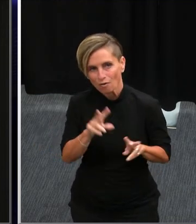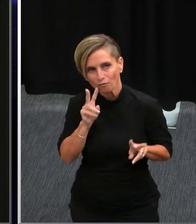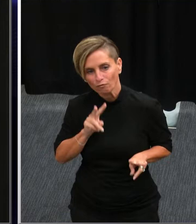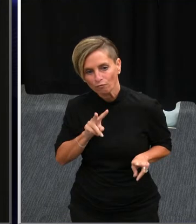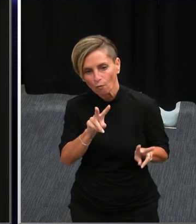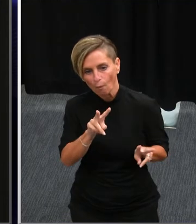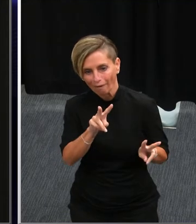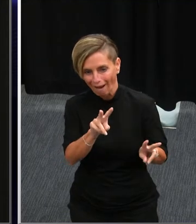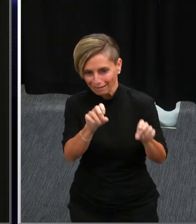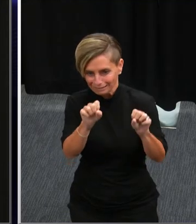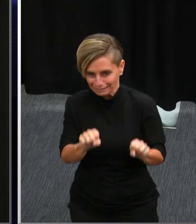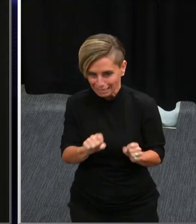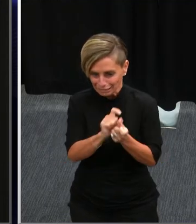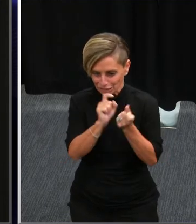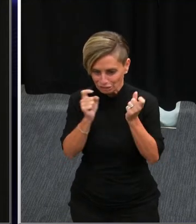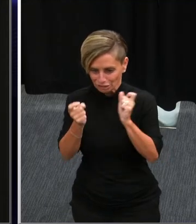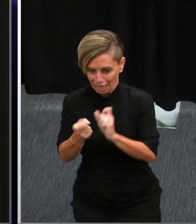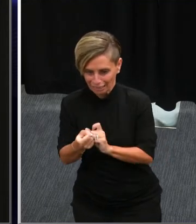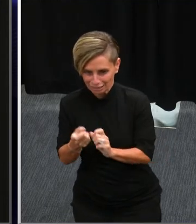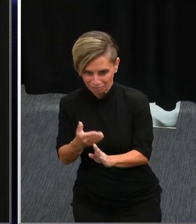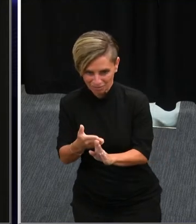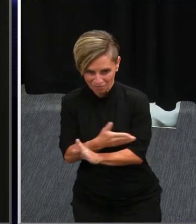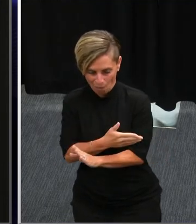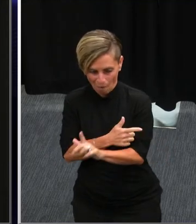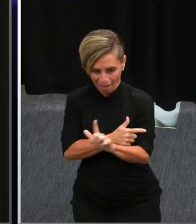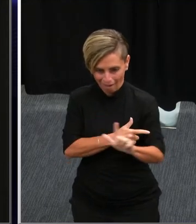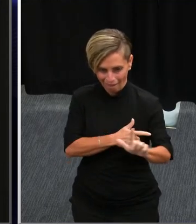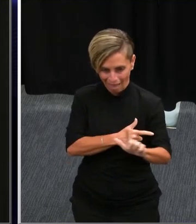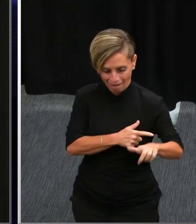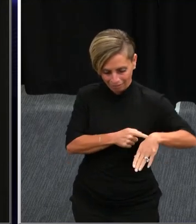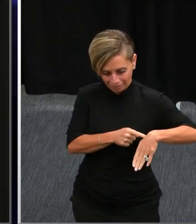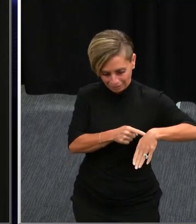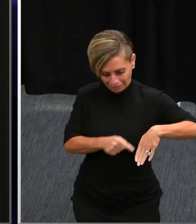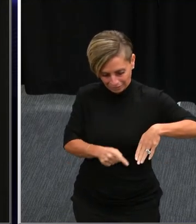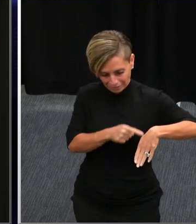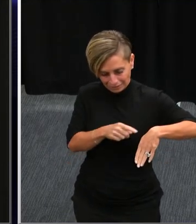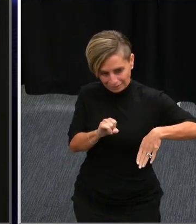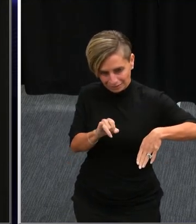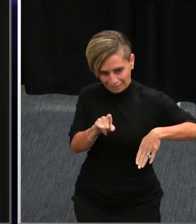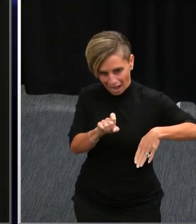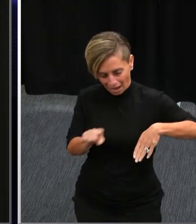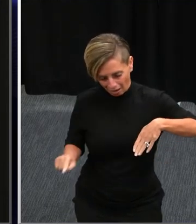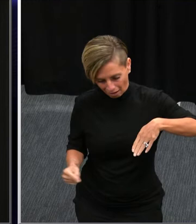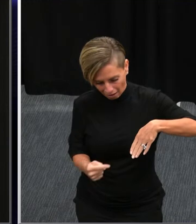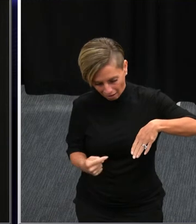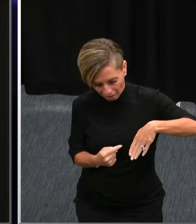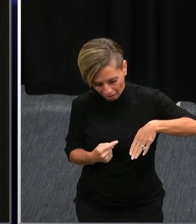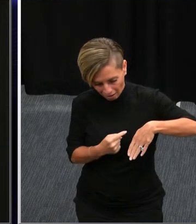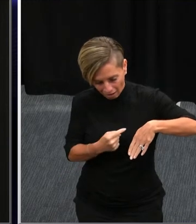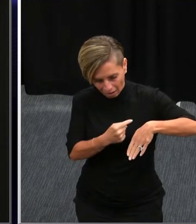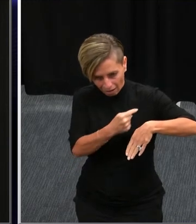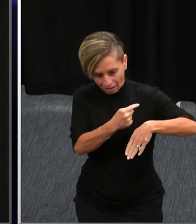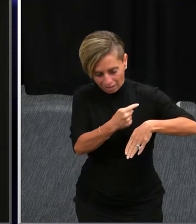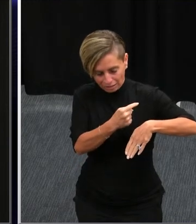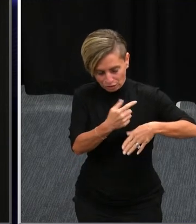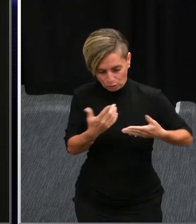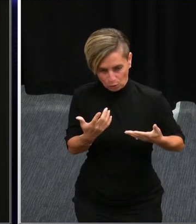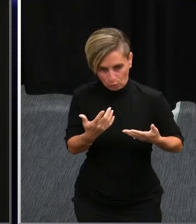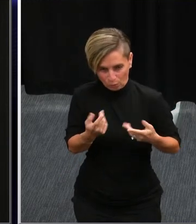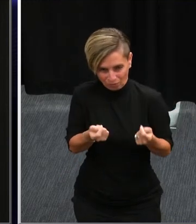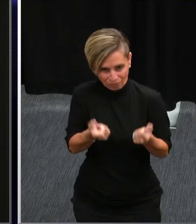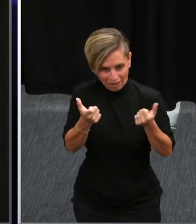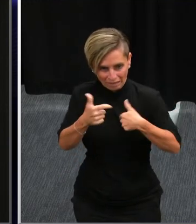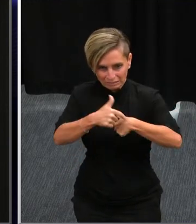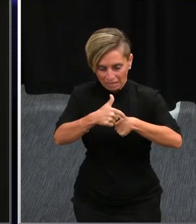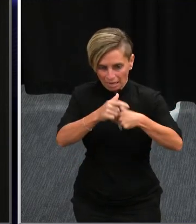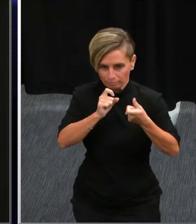this storm was on the left side of the state. It was going up the left side of the state. So in this period of time, it has changed now. Now